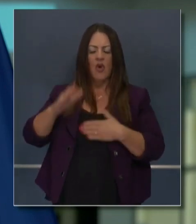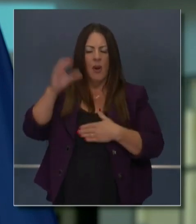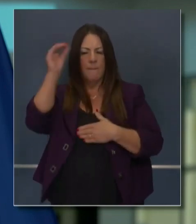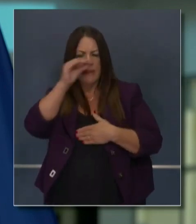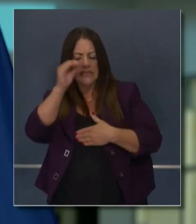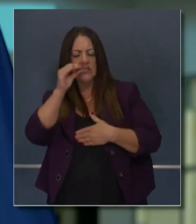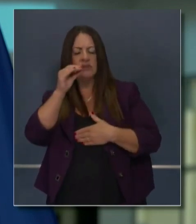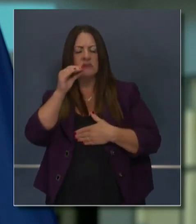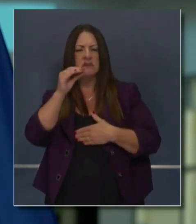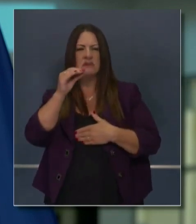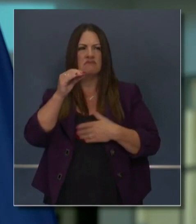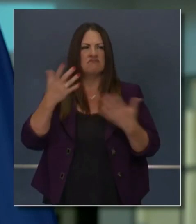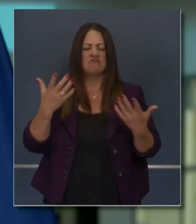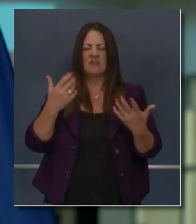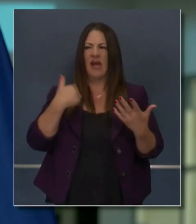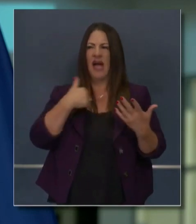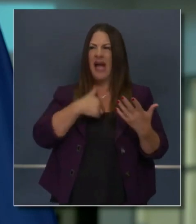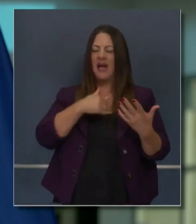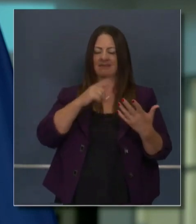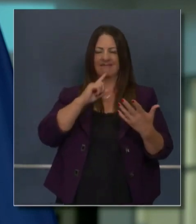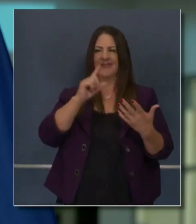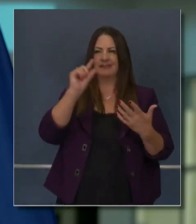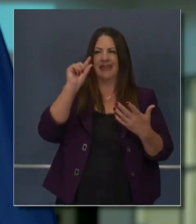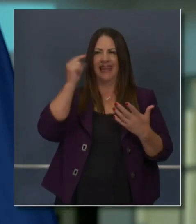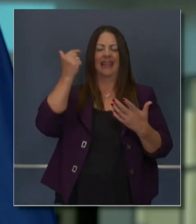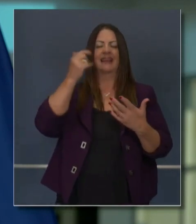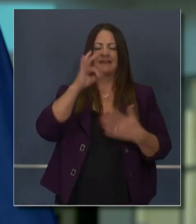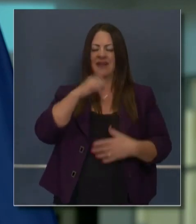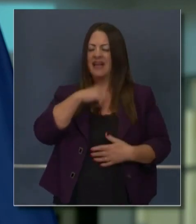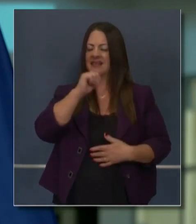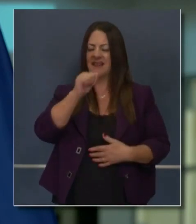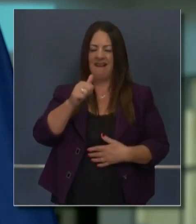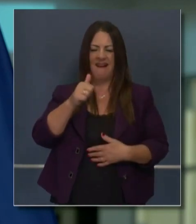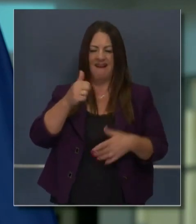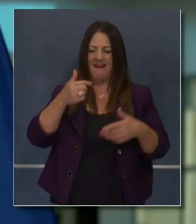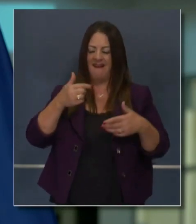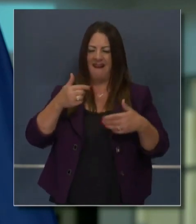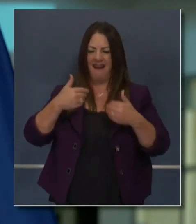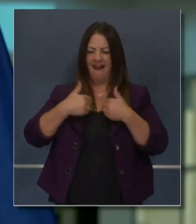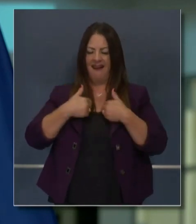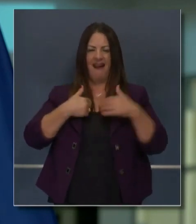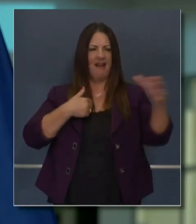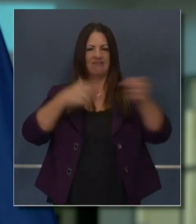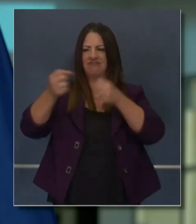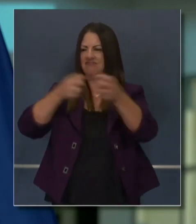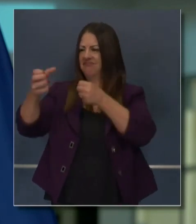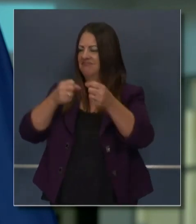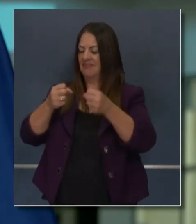these disparate categories. And I think I